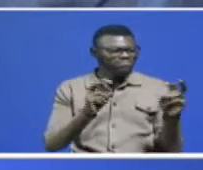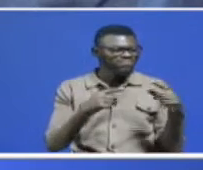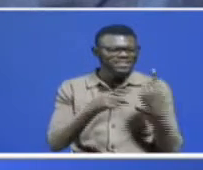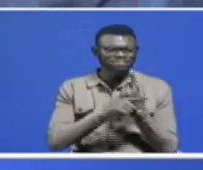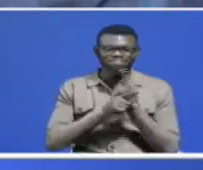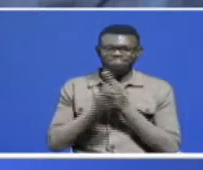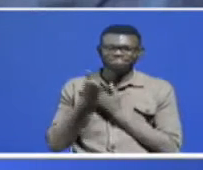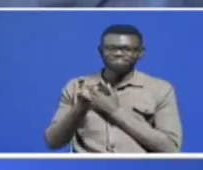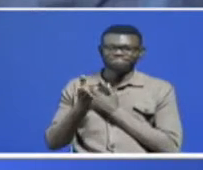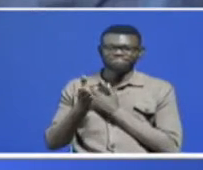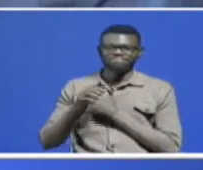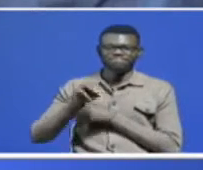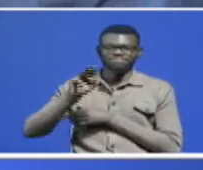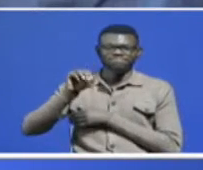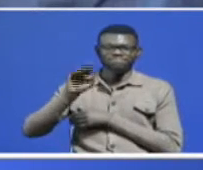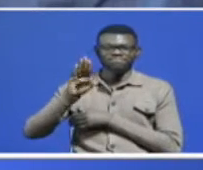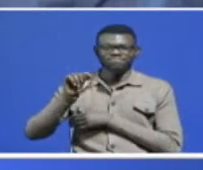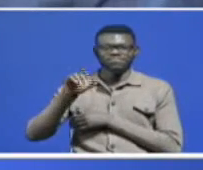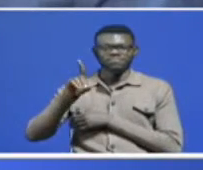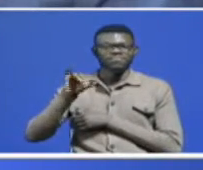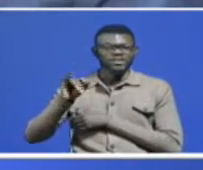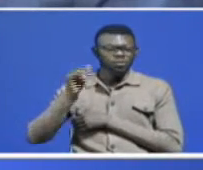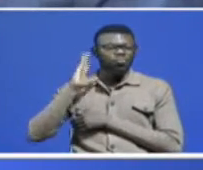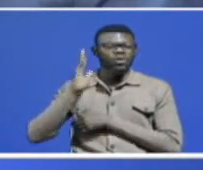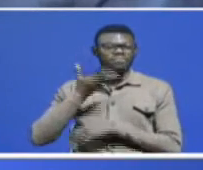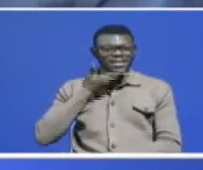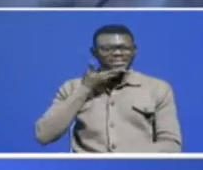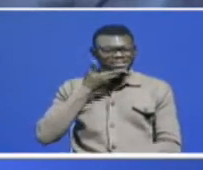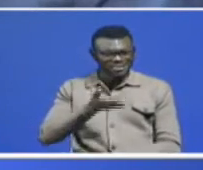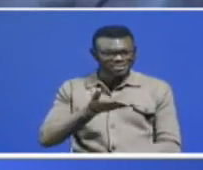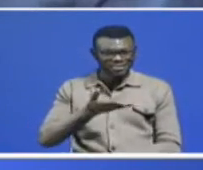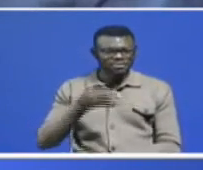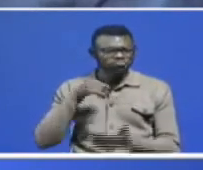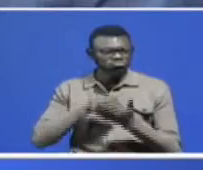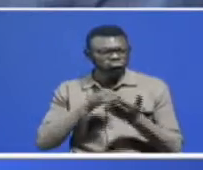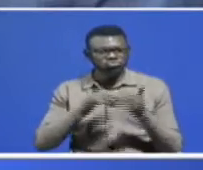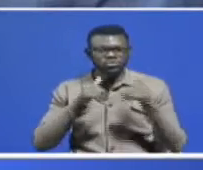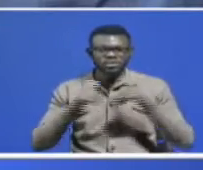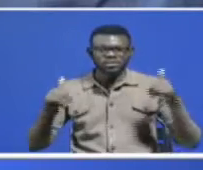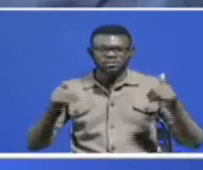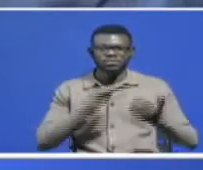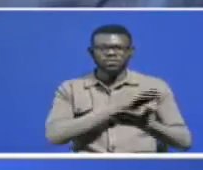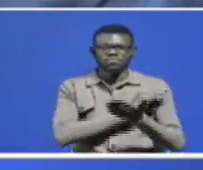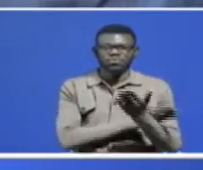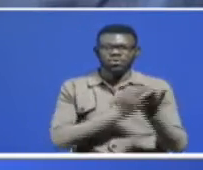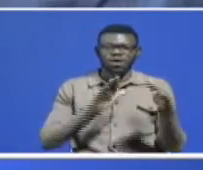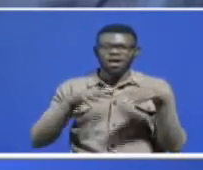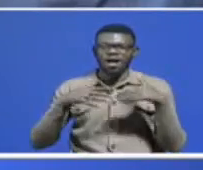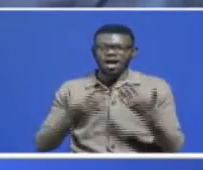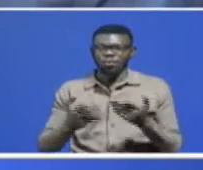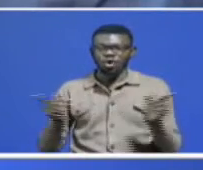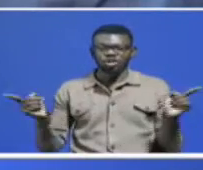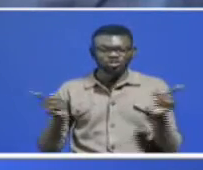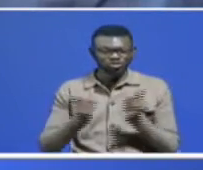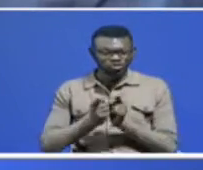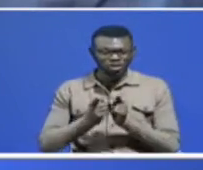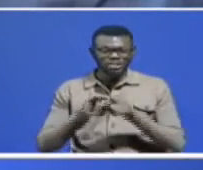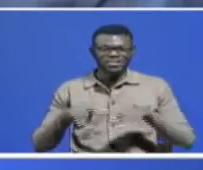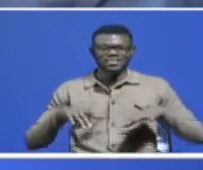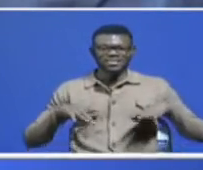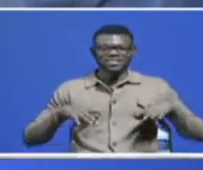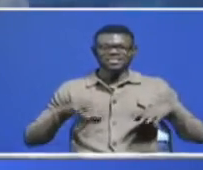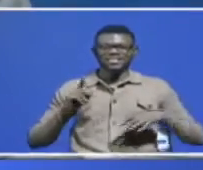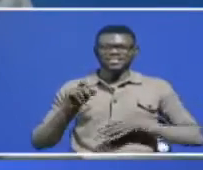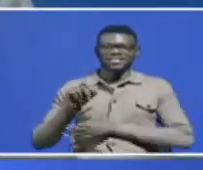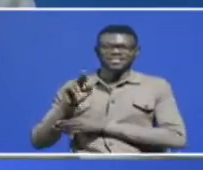give Mbadi the right of reply, including on the doctrine of separation of powers. But we definitely have to take a short break right here on KTN Prime. For